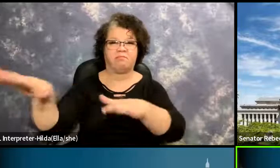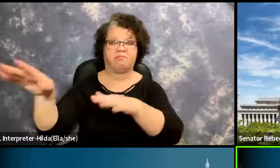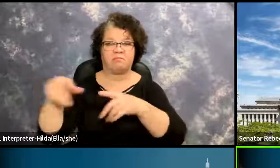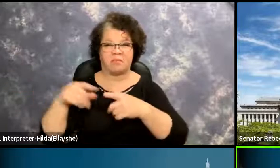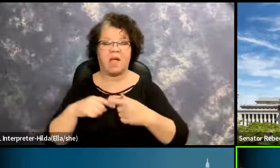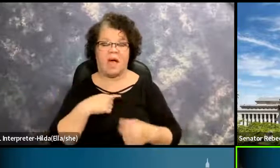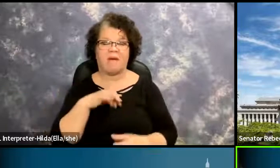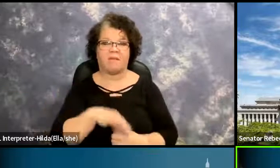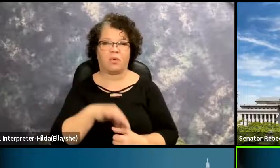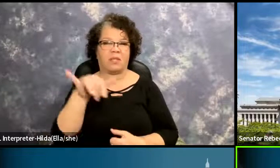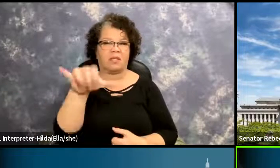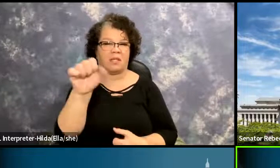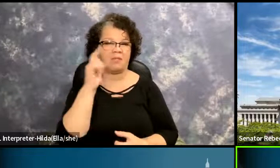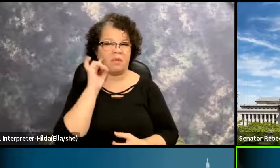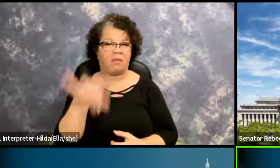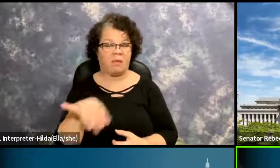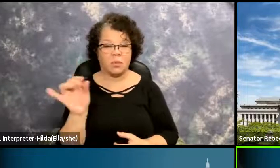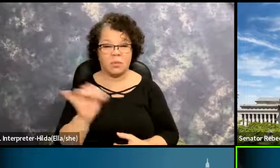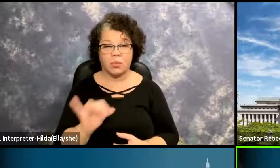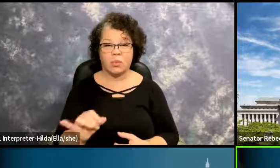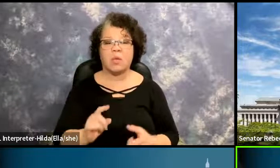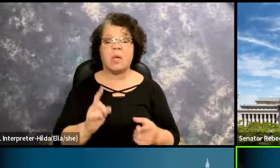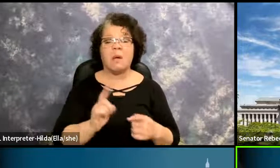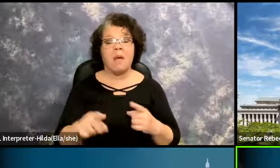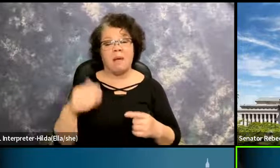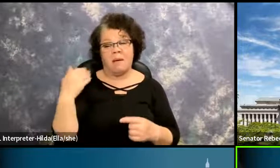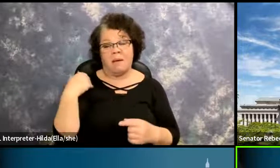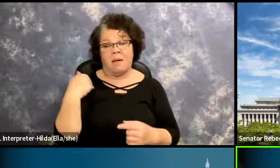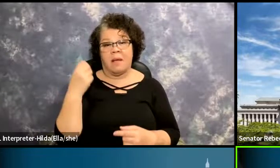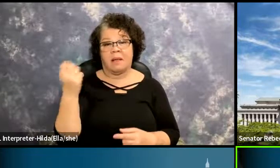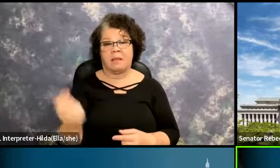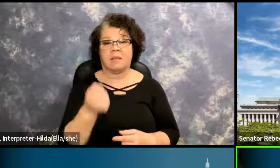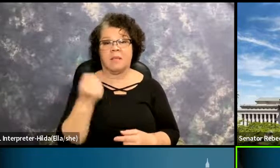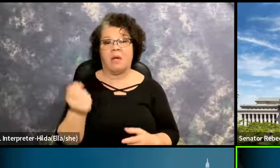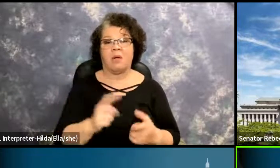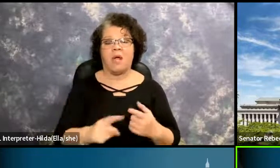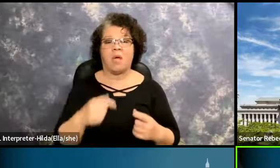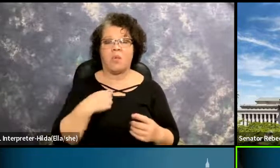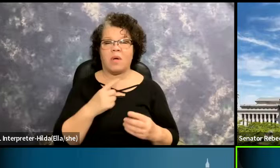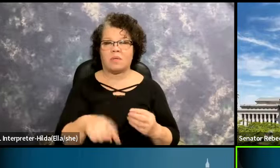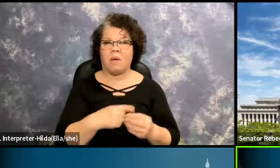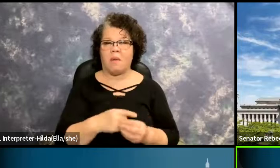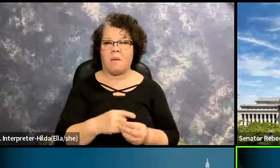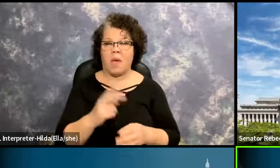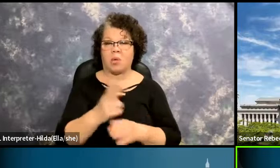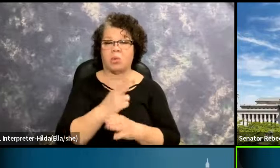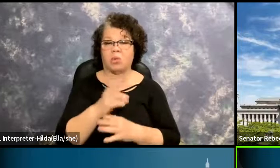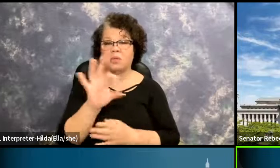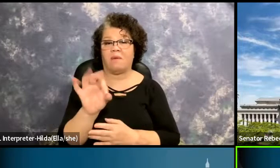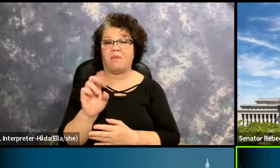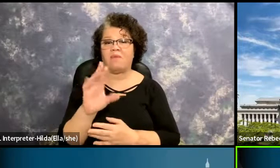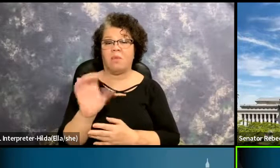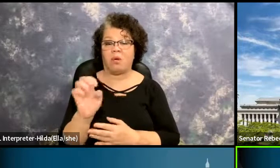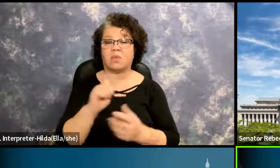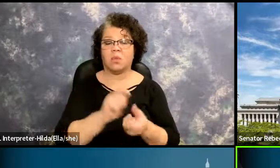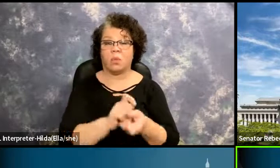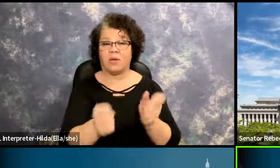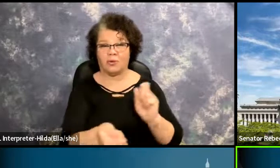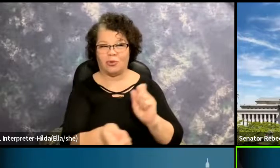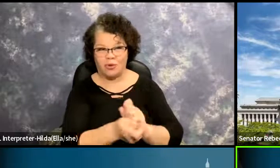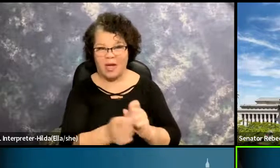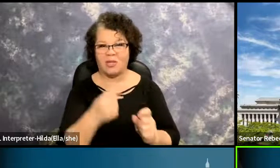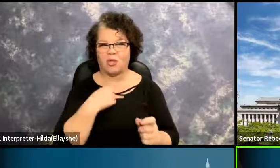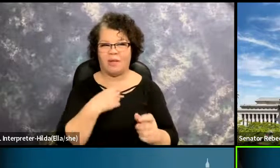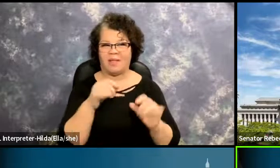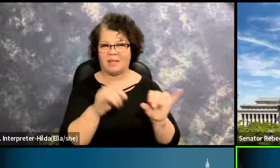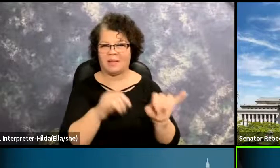But last Saturday, one of the policies oriented around use of force that was actually changing the consideration of standard for use of